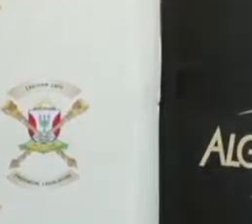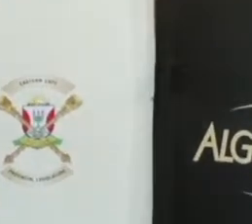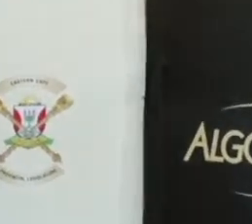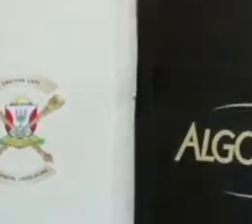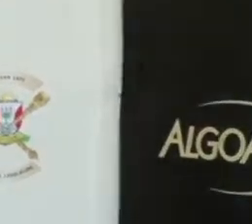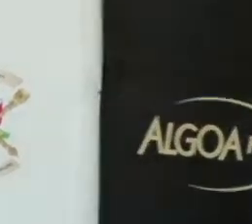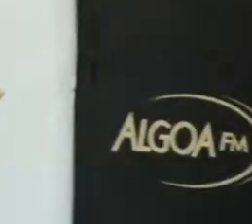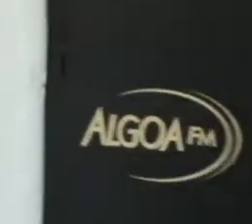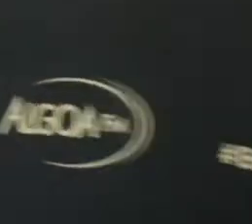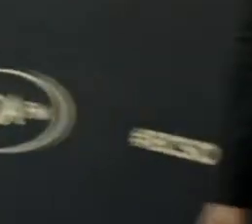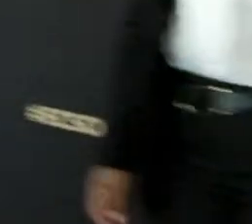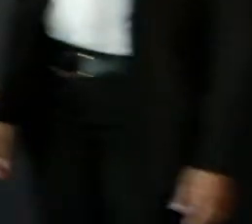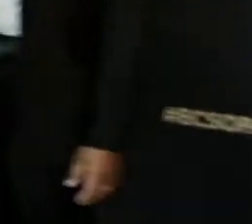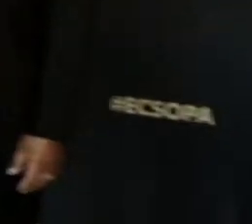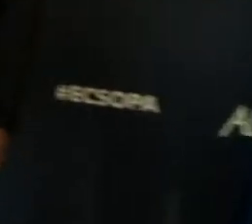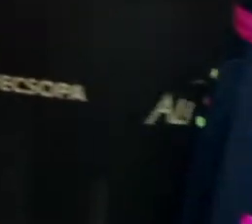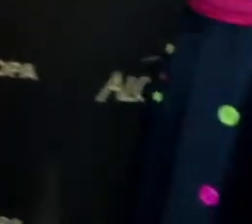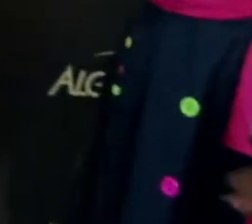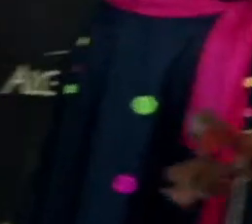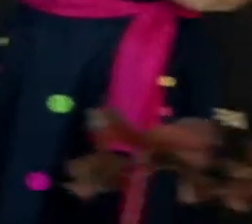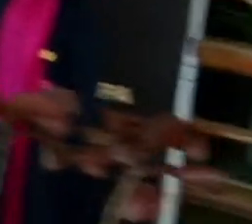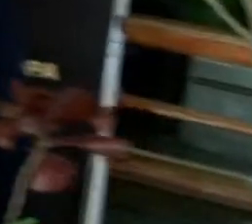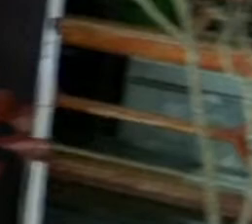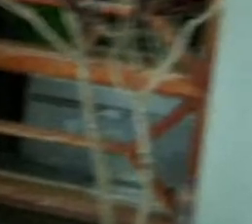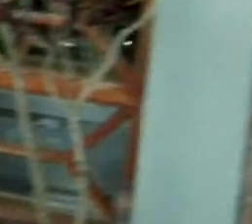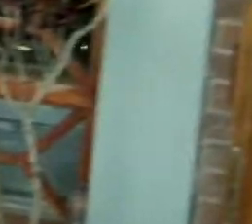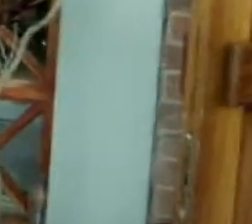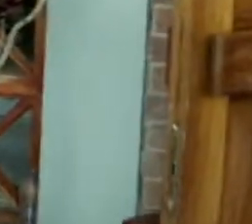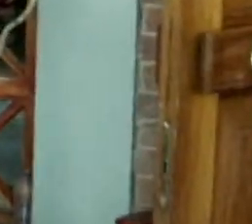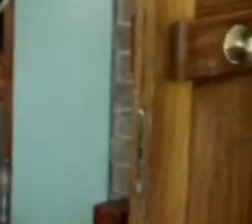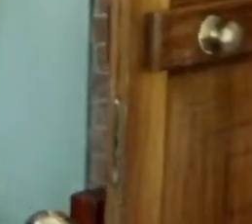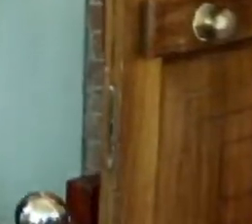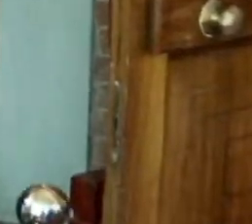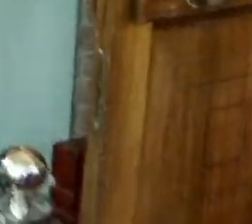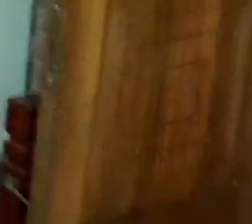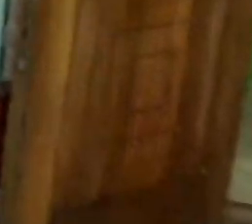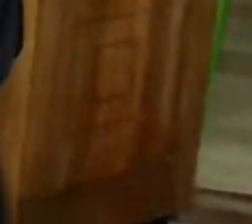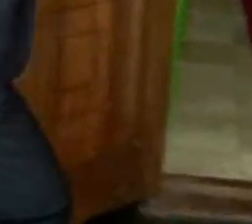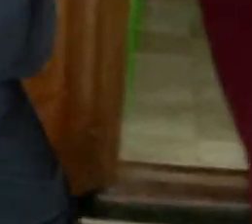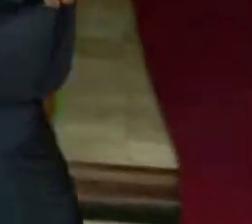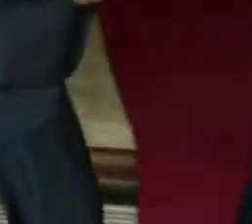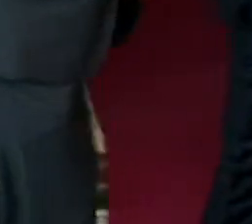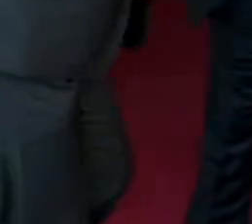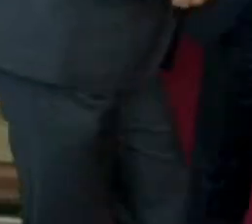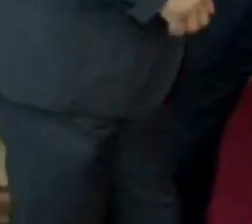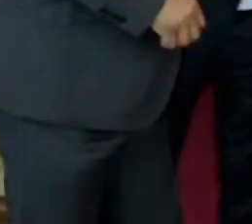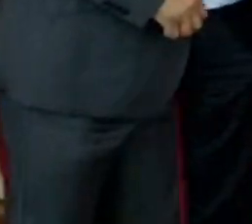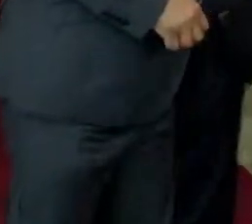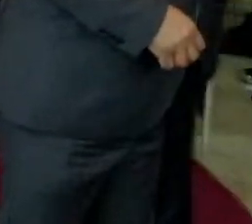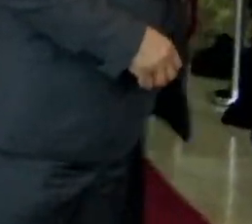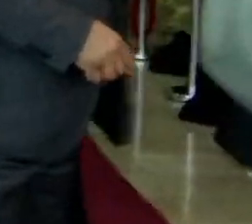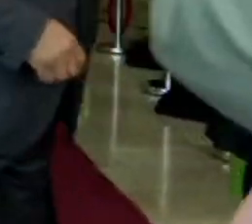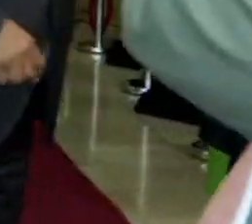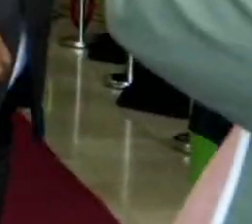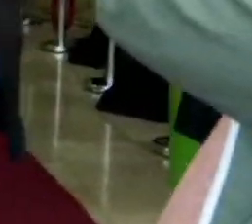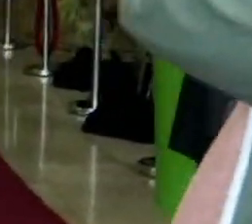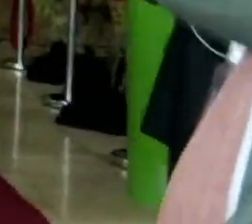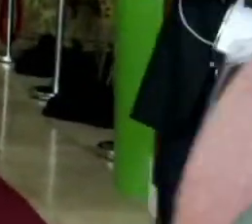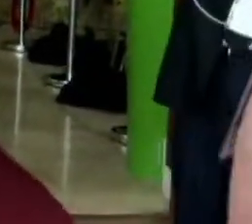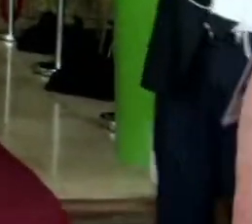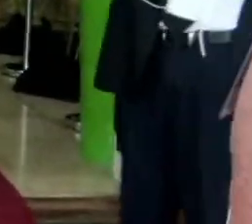uPremier athe wakuthi thakaca apha kule ndlu. Naku ke ebabayisa kuyacaceba uyahamba ngoku